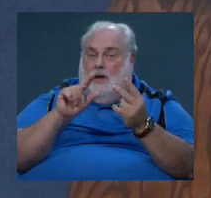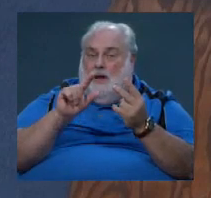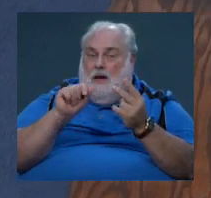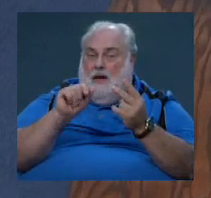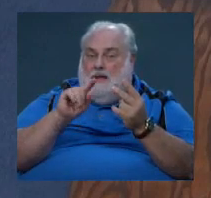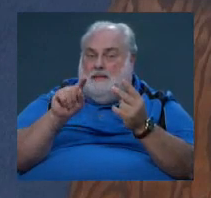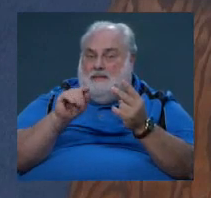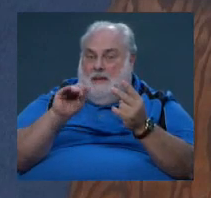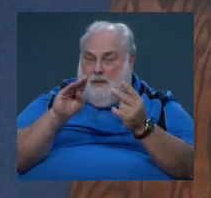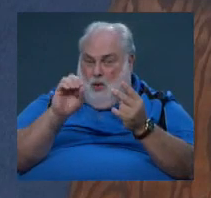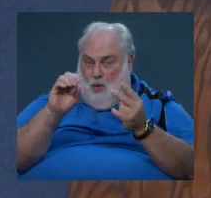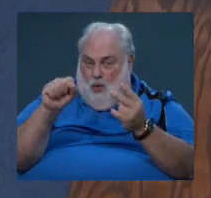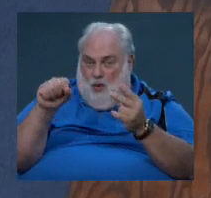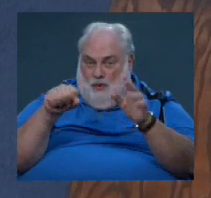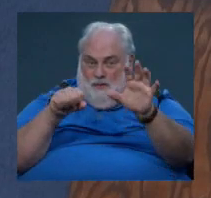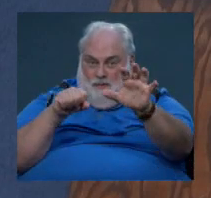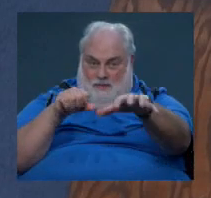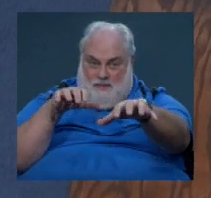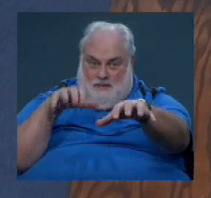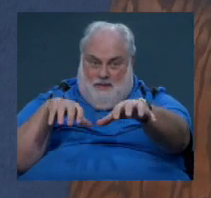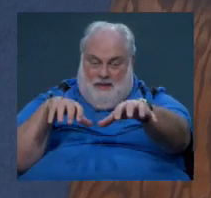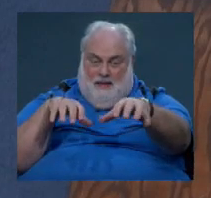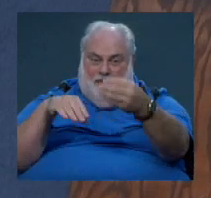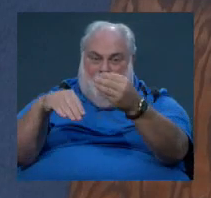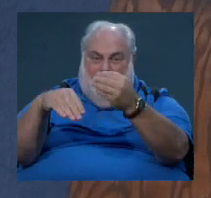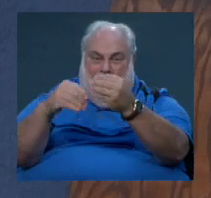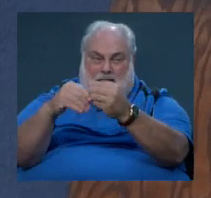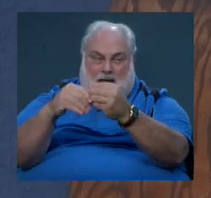that you see there, the additional